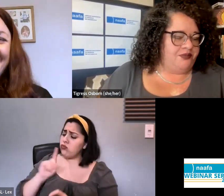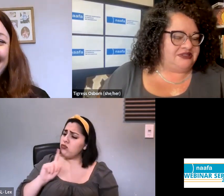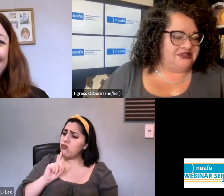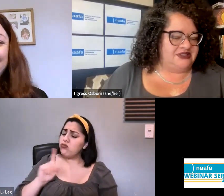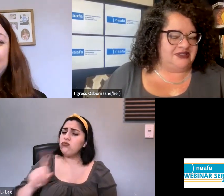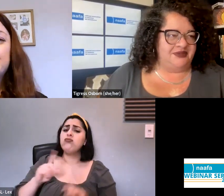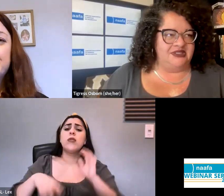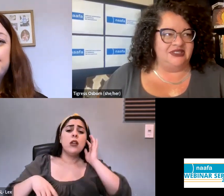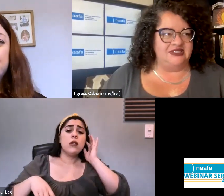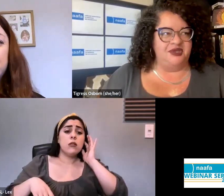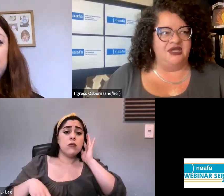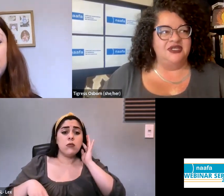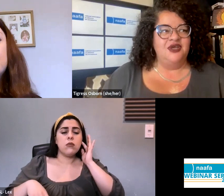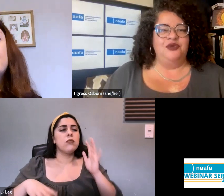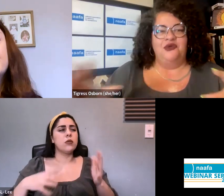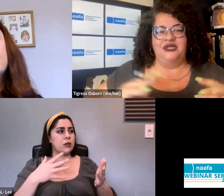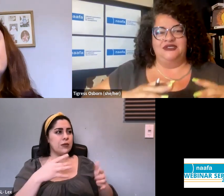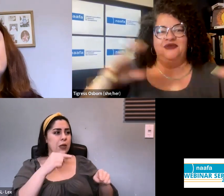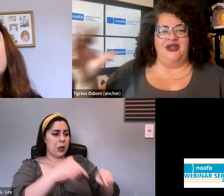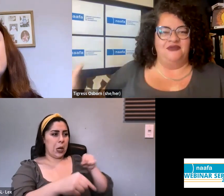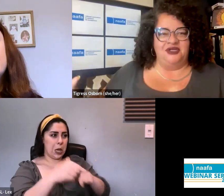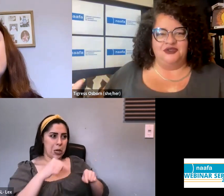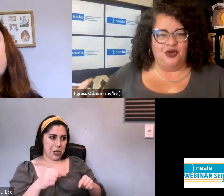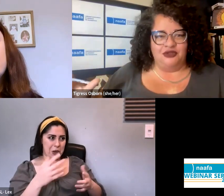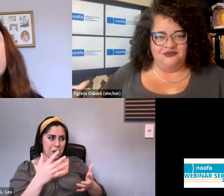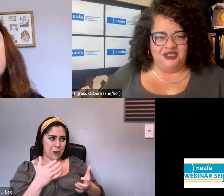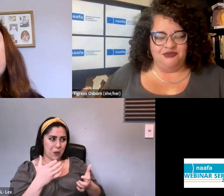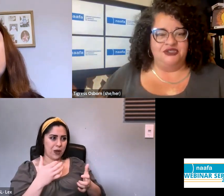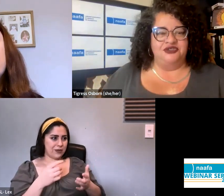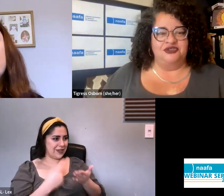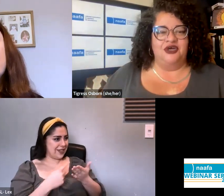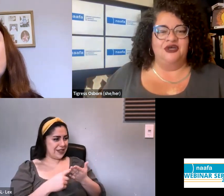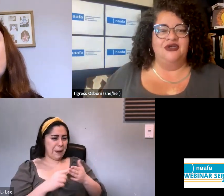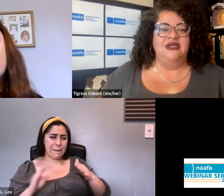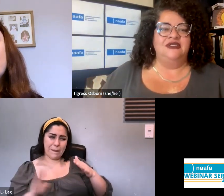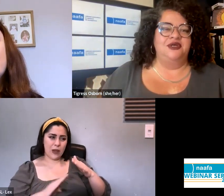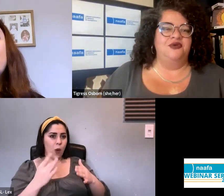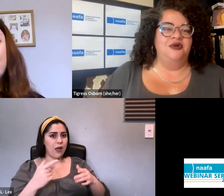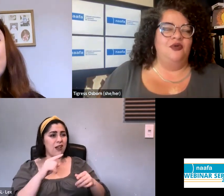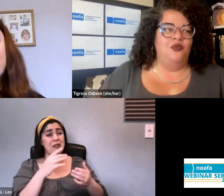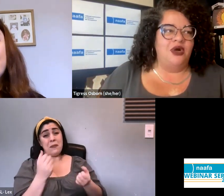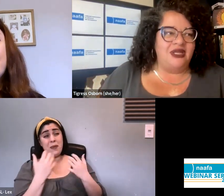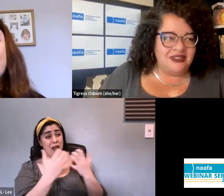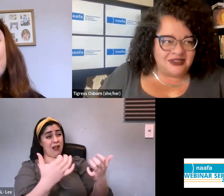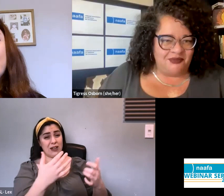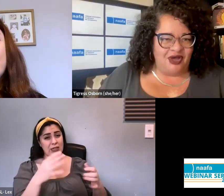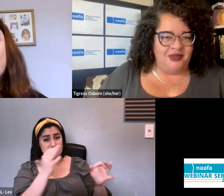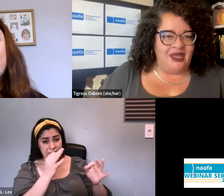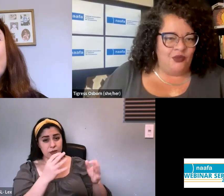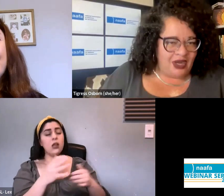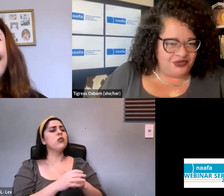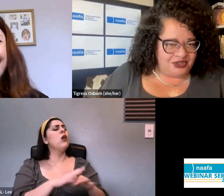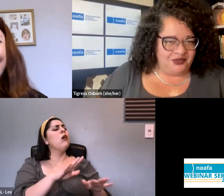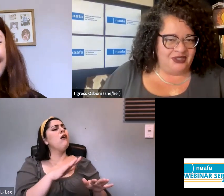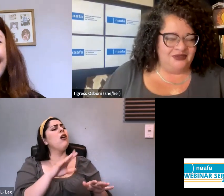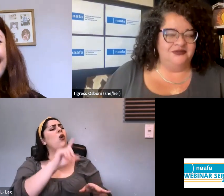little bit more basics on some of these things because we don't want to assume that everybody knows what all of these procedures are. So, what is embalming,